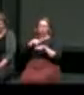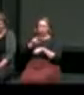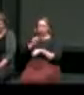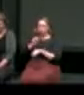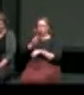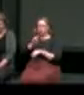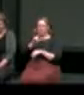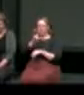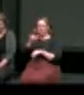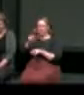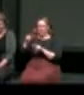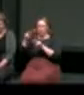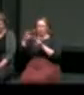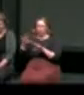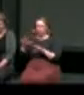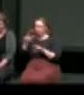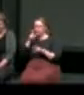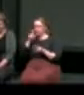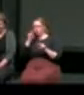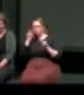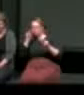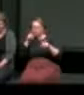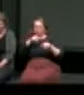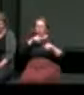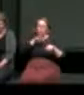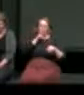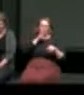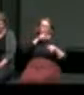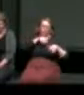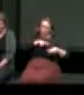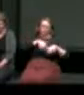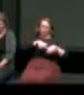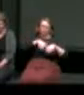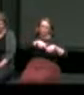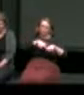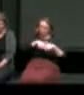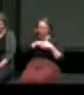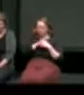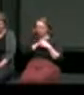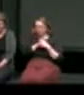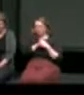3 of them at all times while dredging. So we know the turbidity of the river.